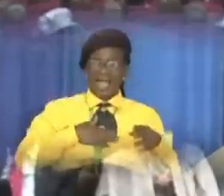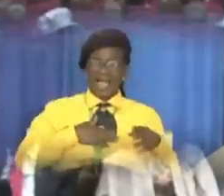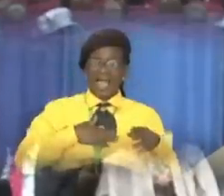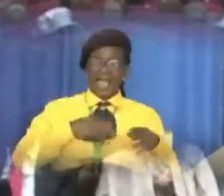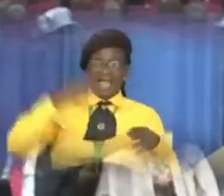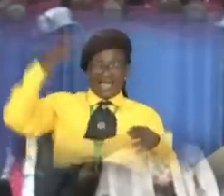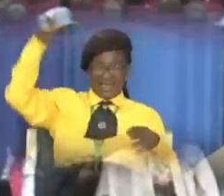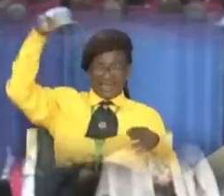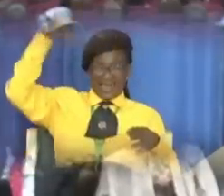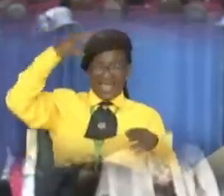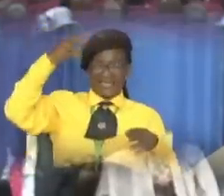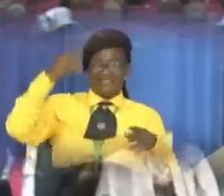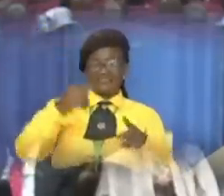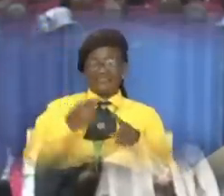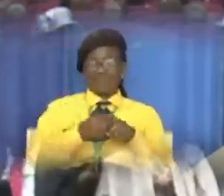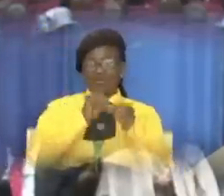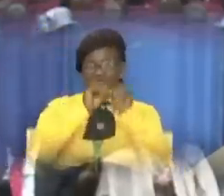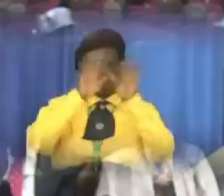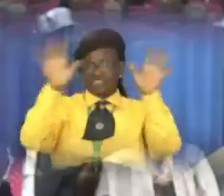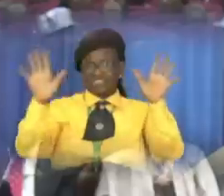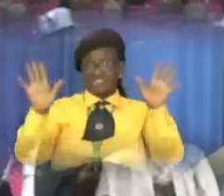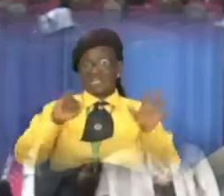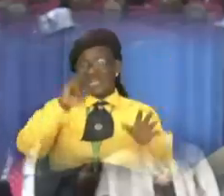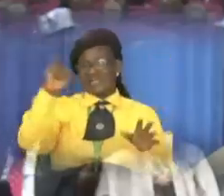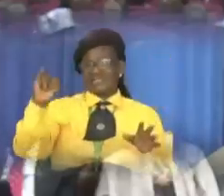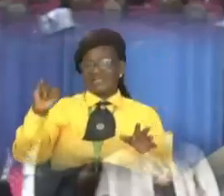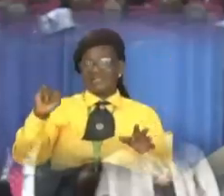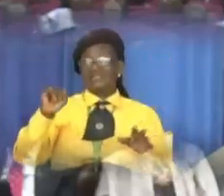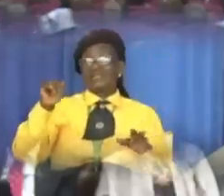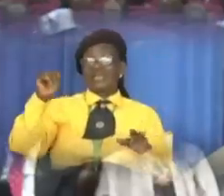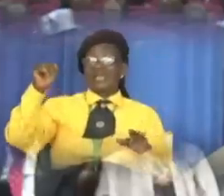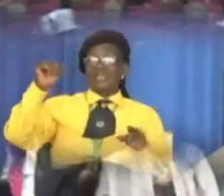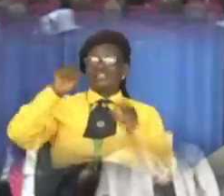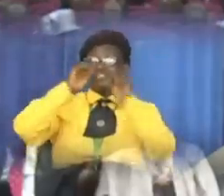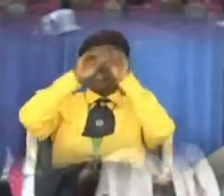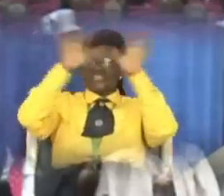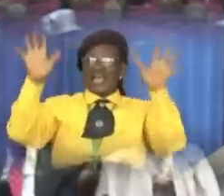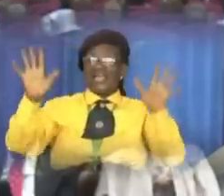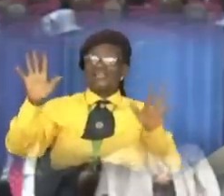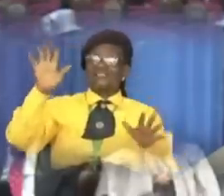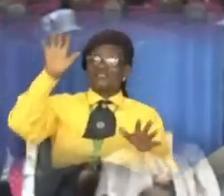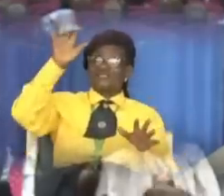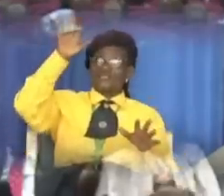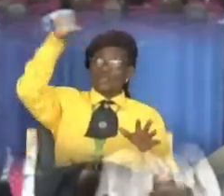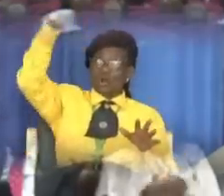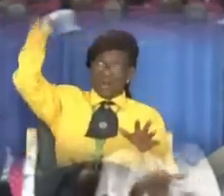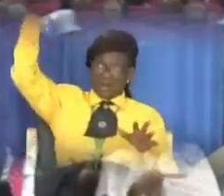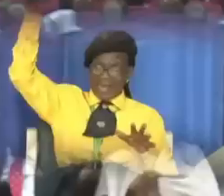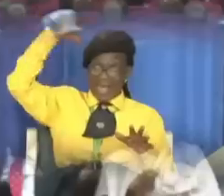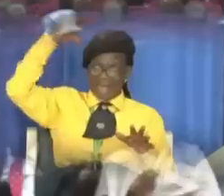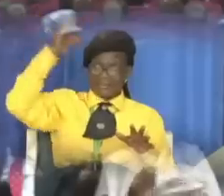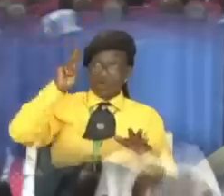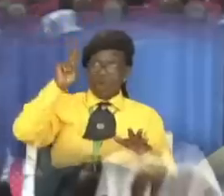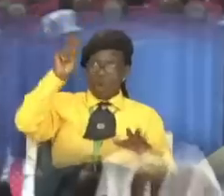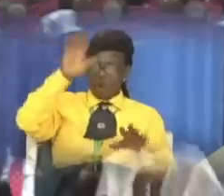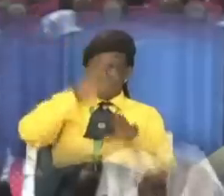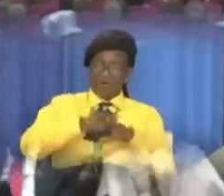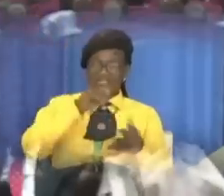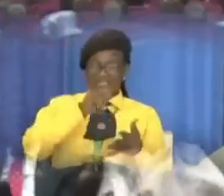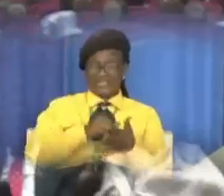shine your light upon it so it can be removed, so that my light can continue to